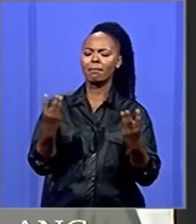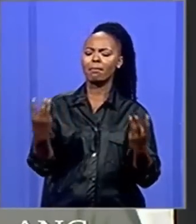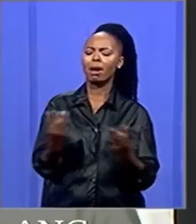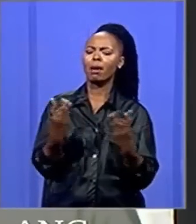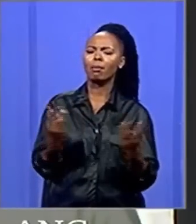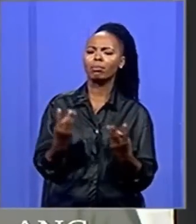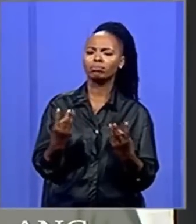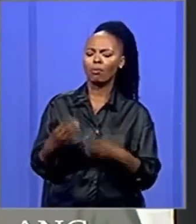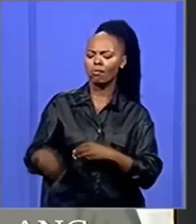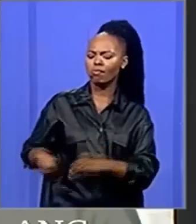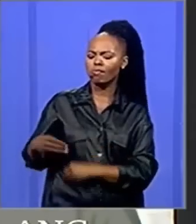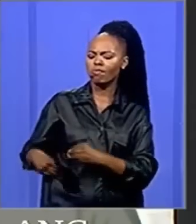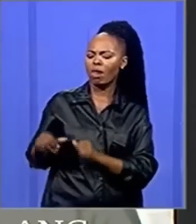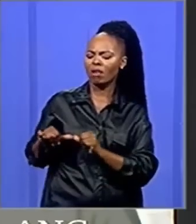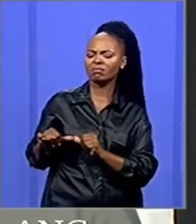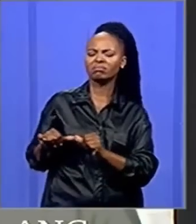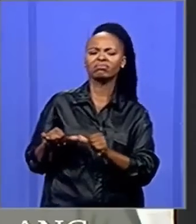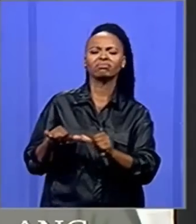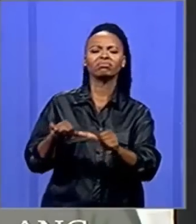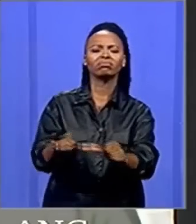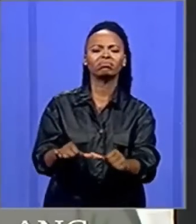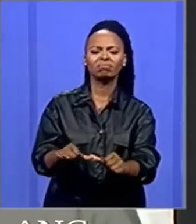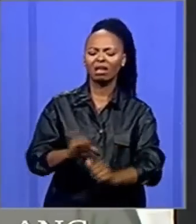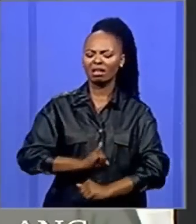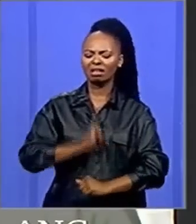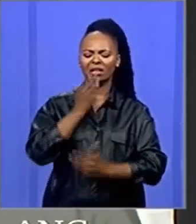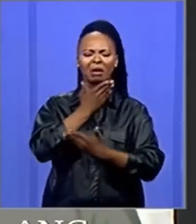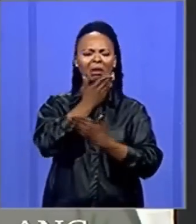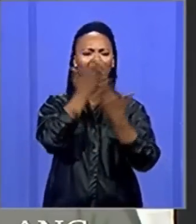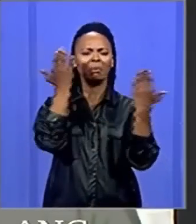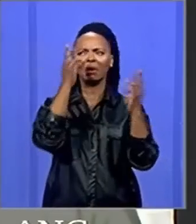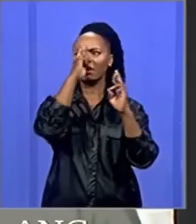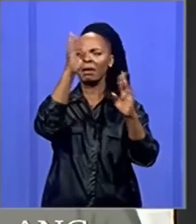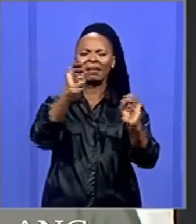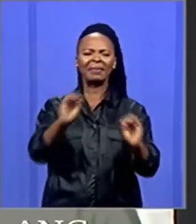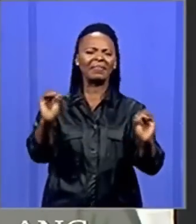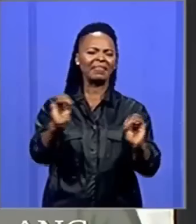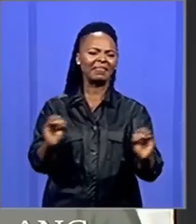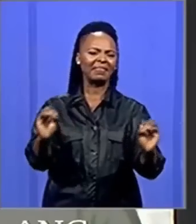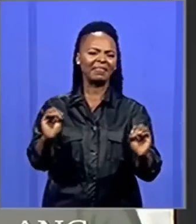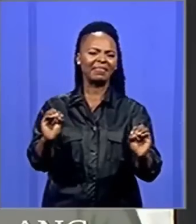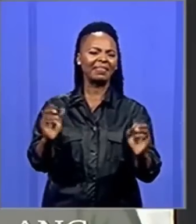who are corrupt, who don't have integrity, and